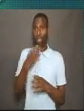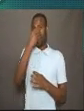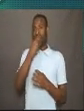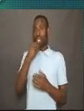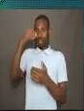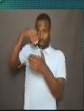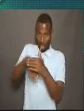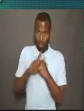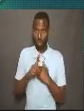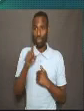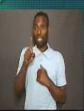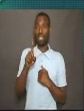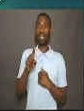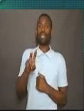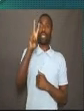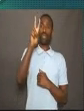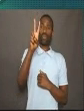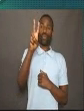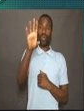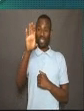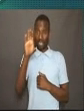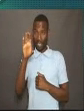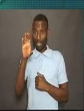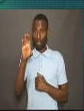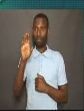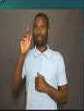of 200 kilojoules.